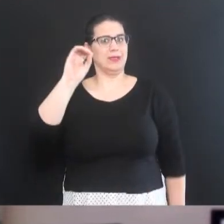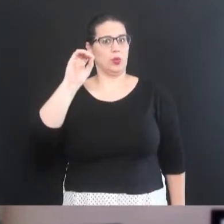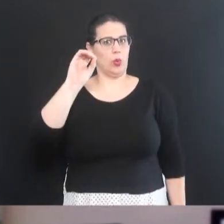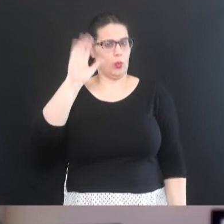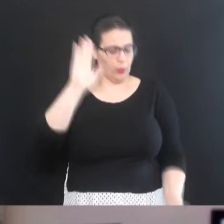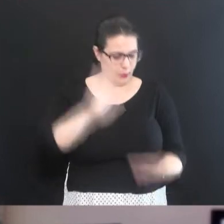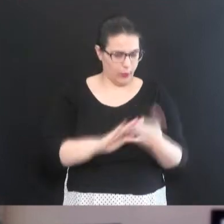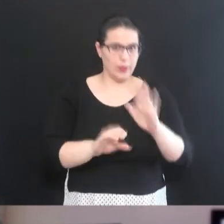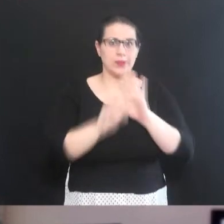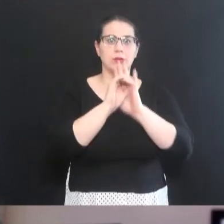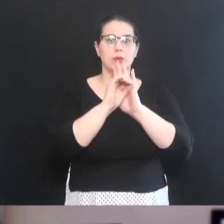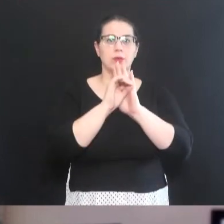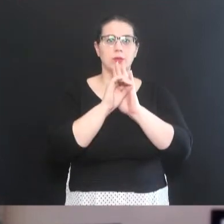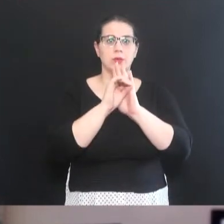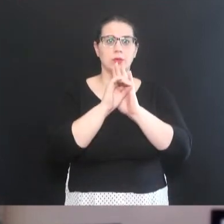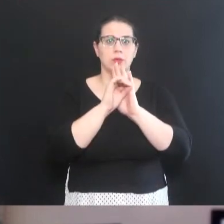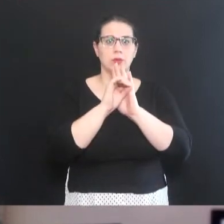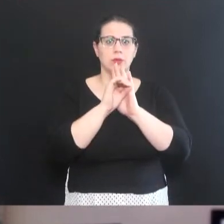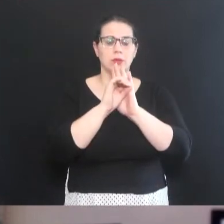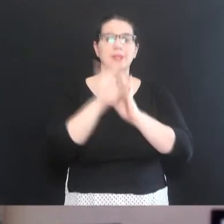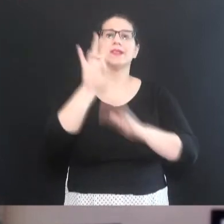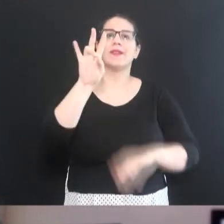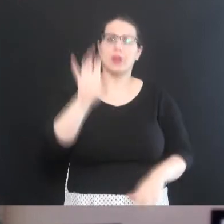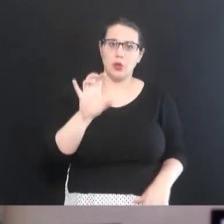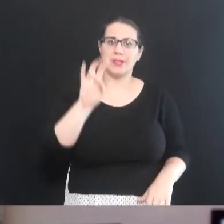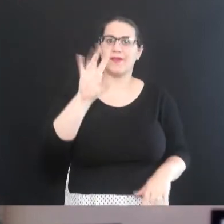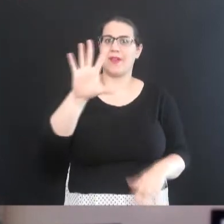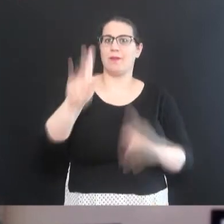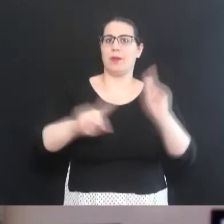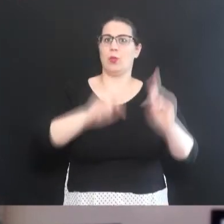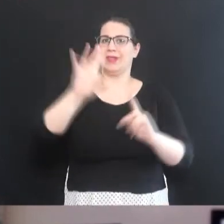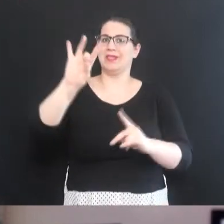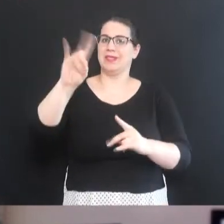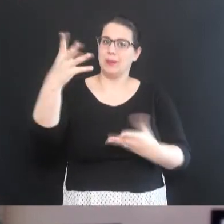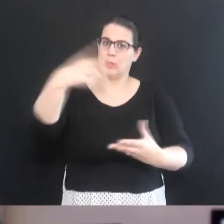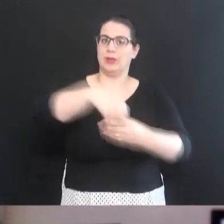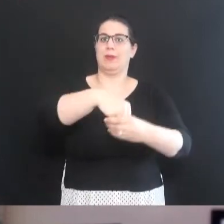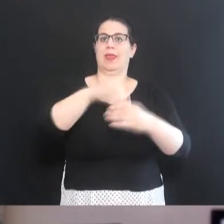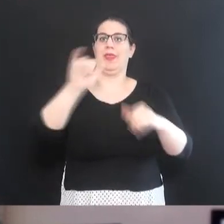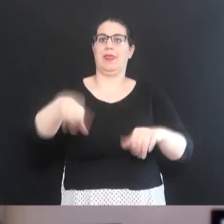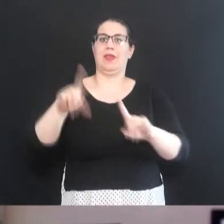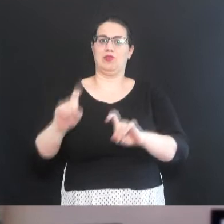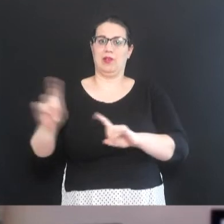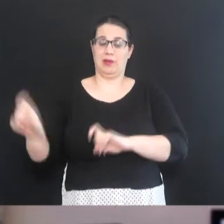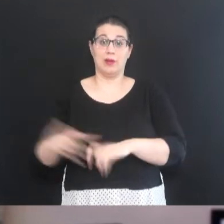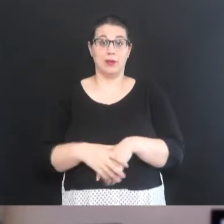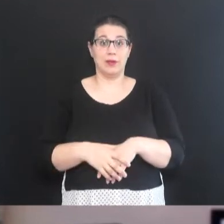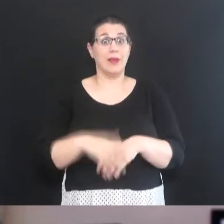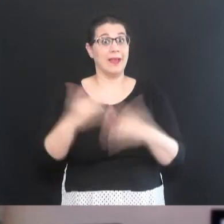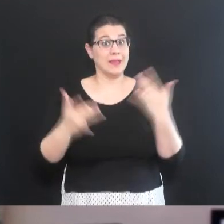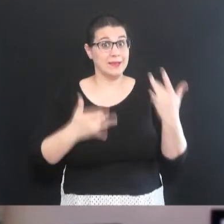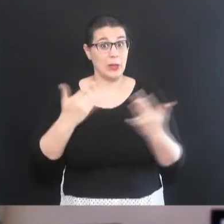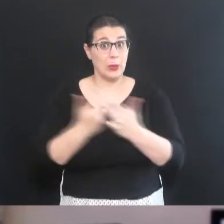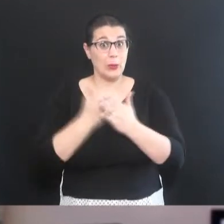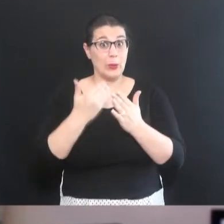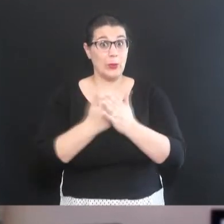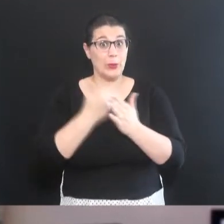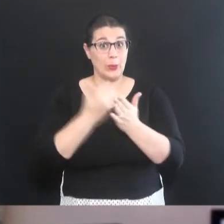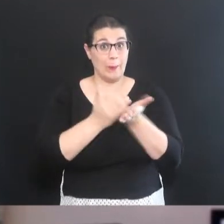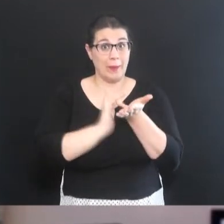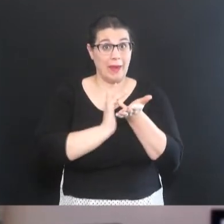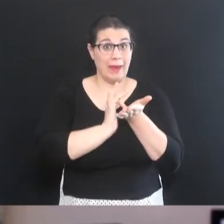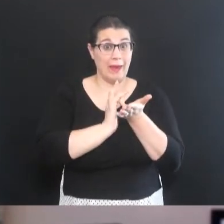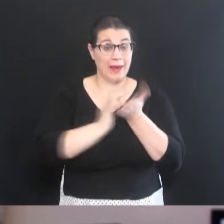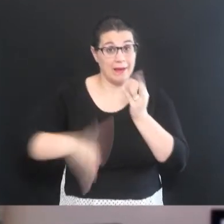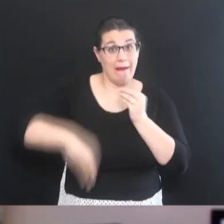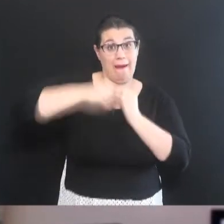people who were part of the clinical trial participated. So this is another exciting tool that we very well may get in our tool